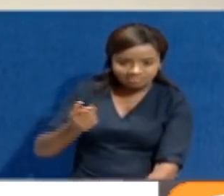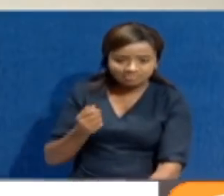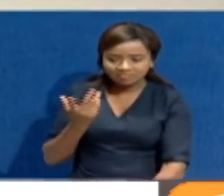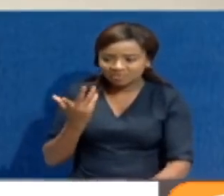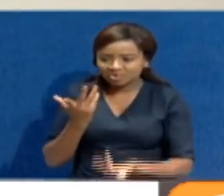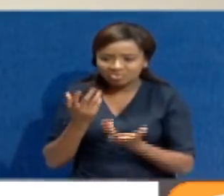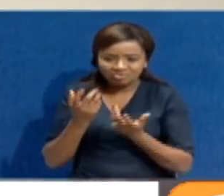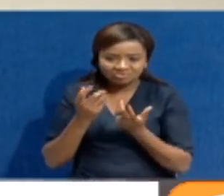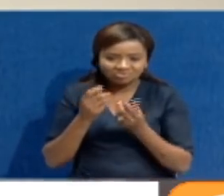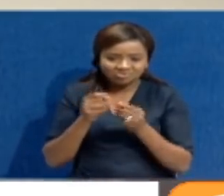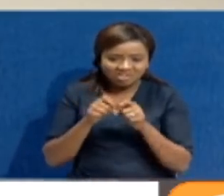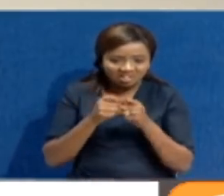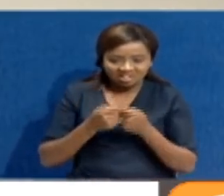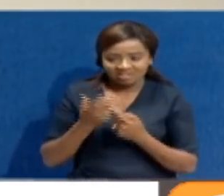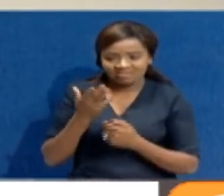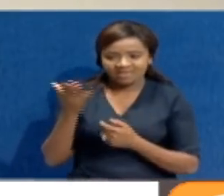lot of flip-flopping.